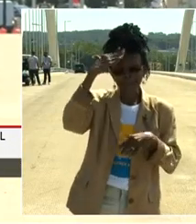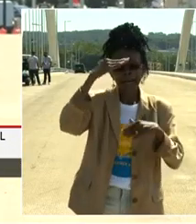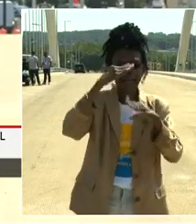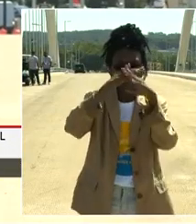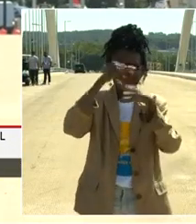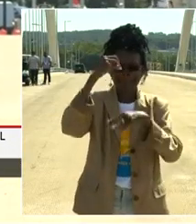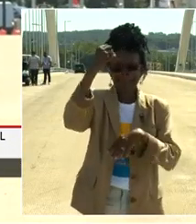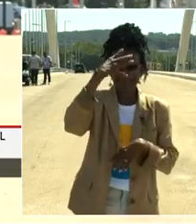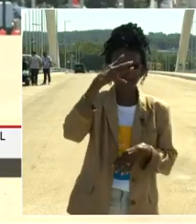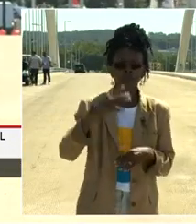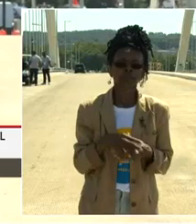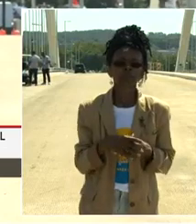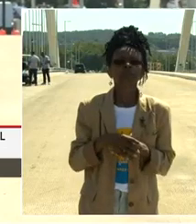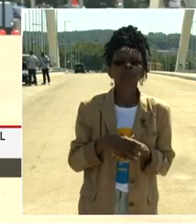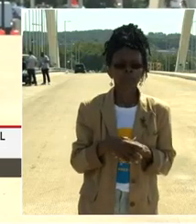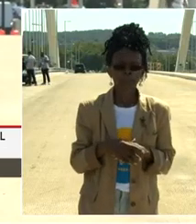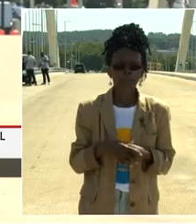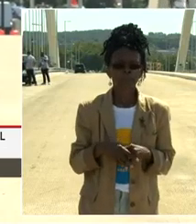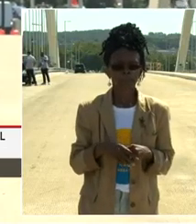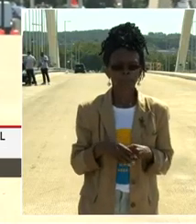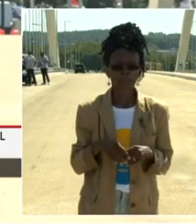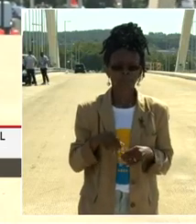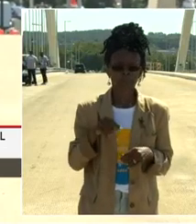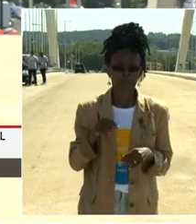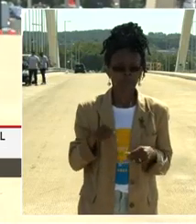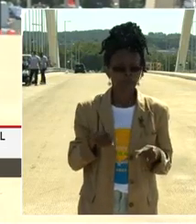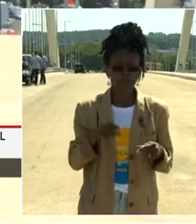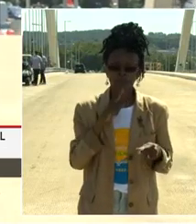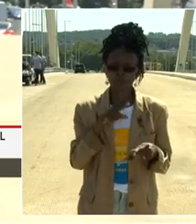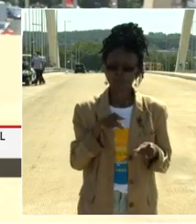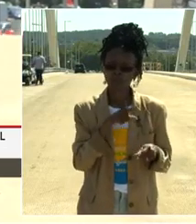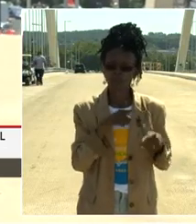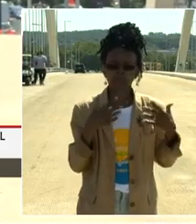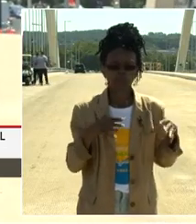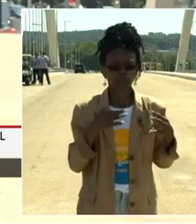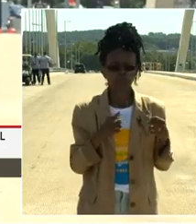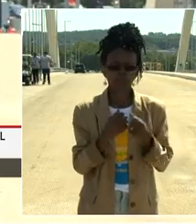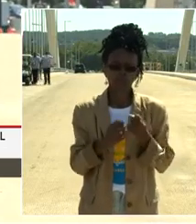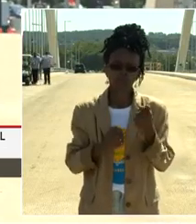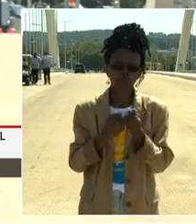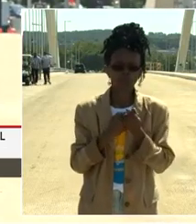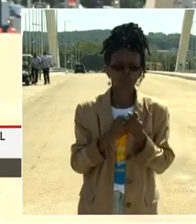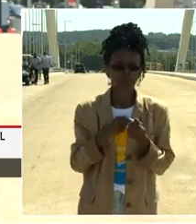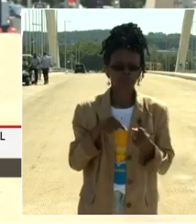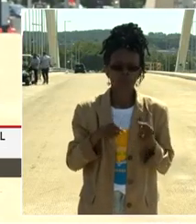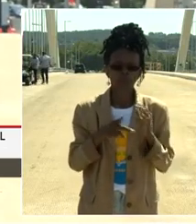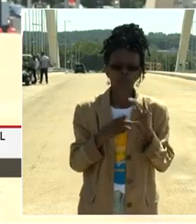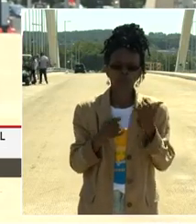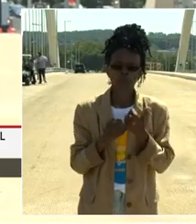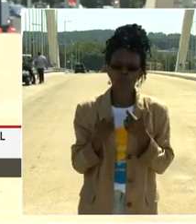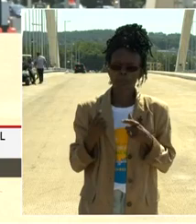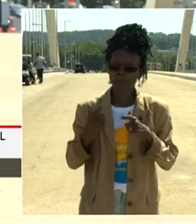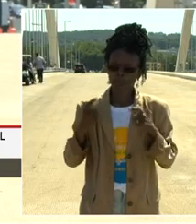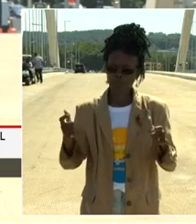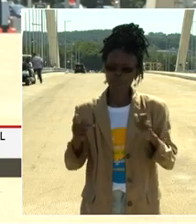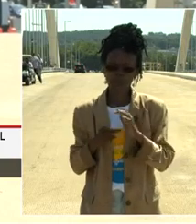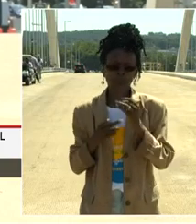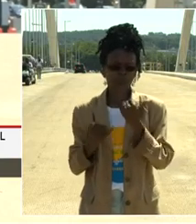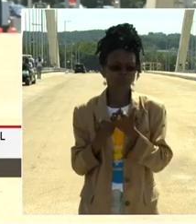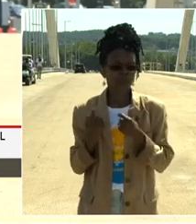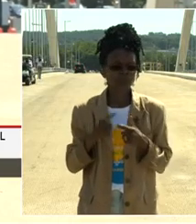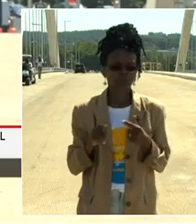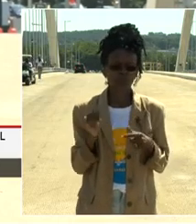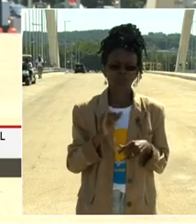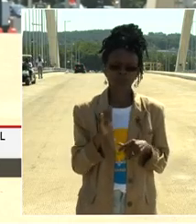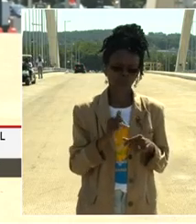been so incredibly supportive of our infrastructure projects, big ones like this one, but also